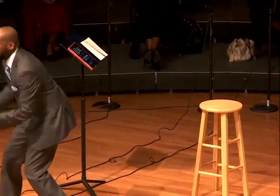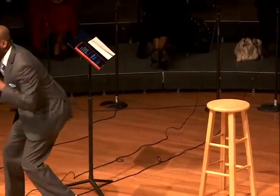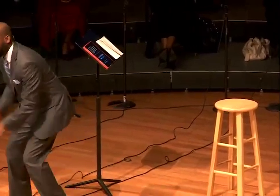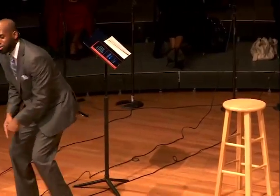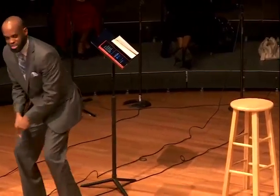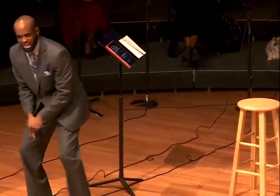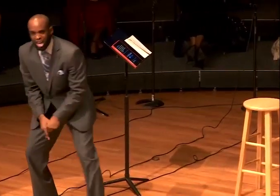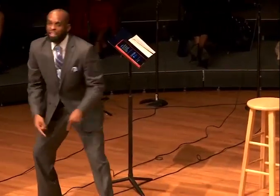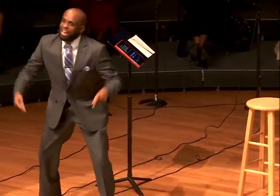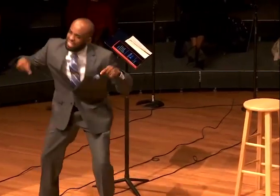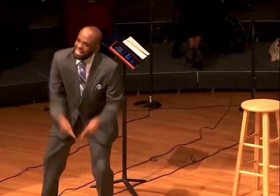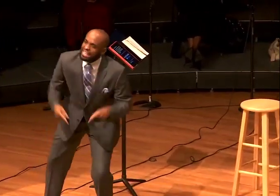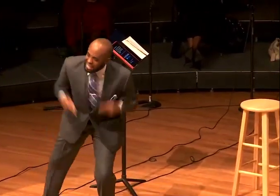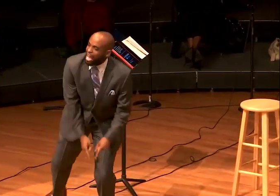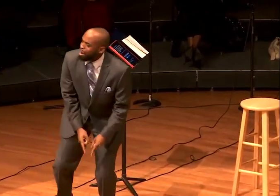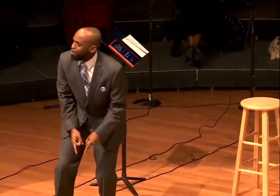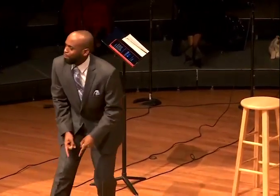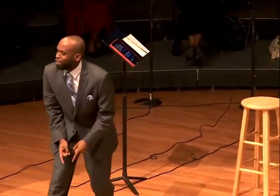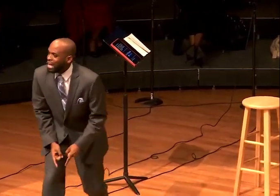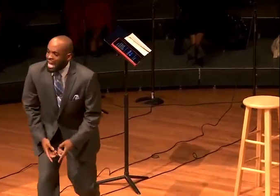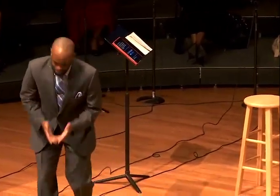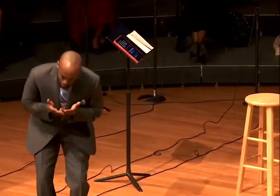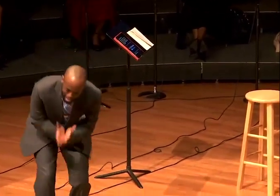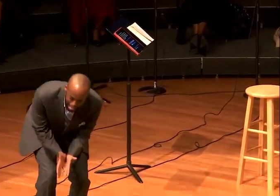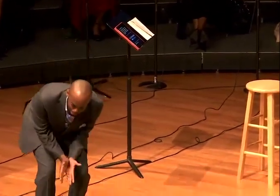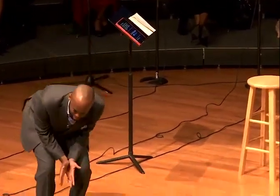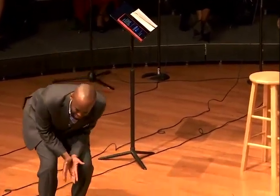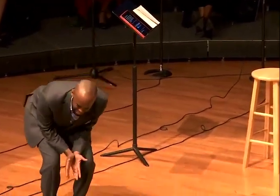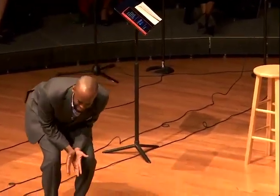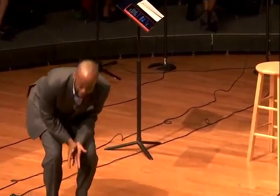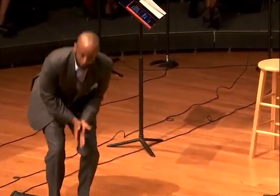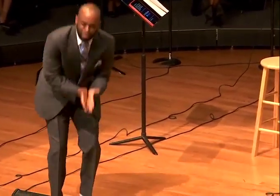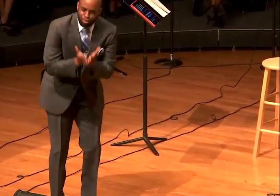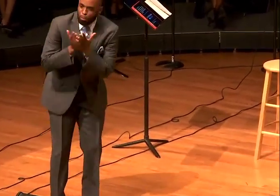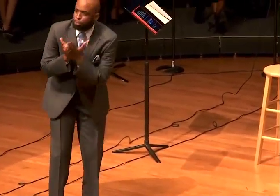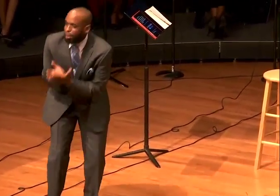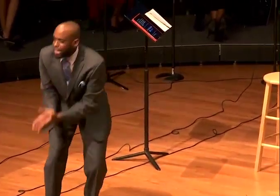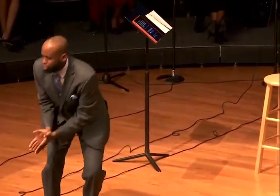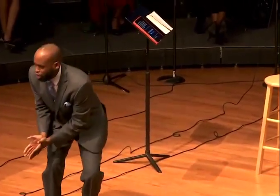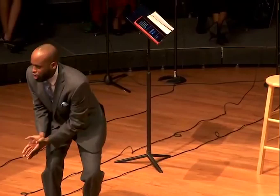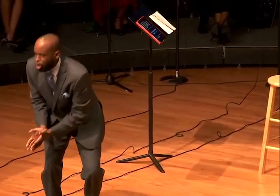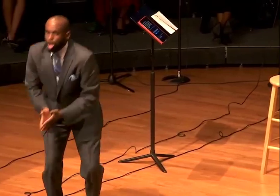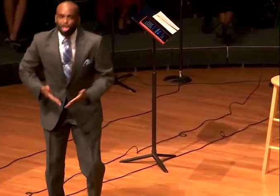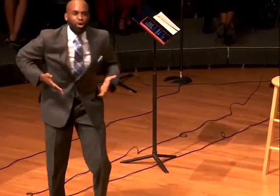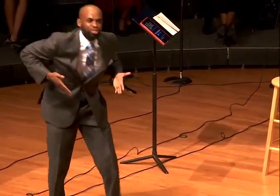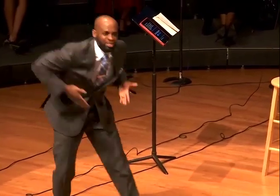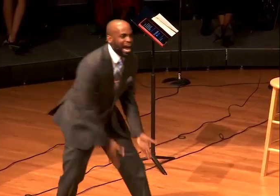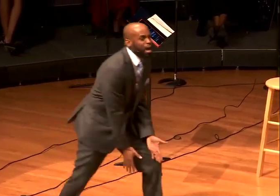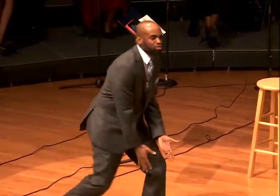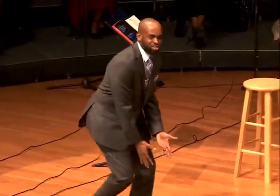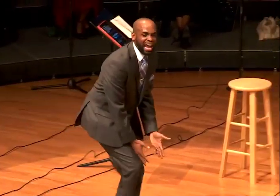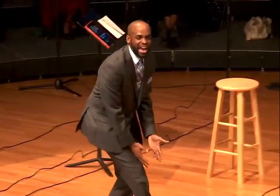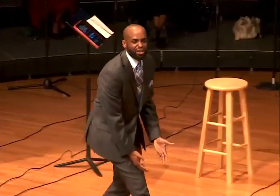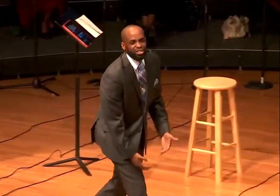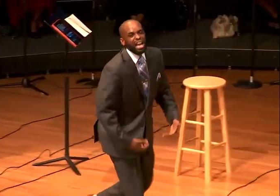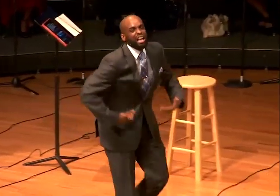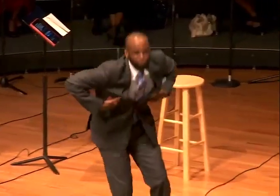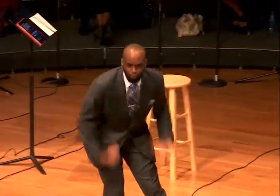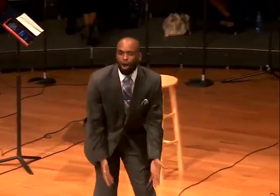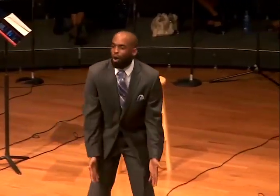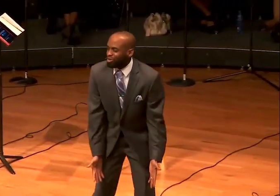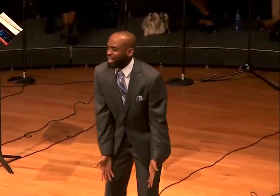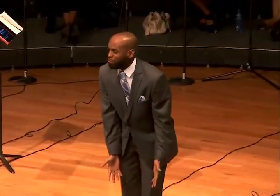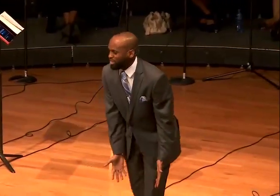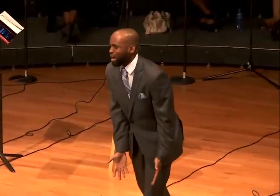there's one person that needs help. And the Bible says that the preacher goes downstairs